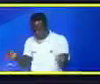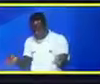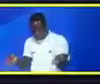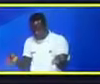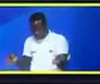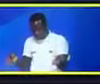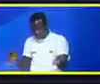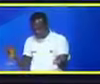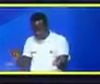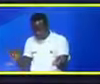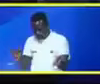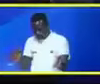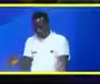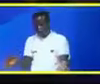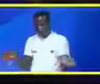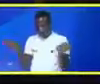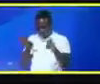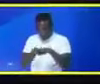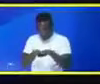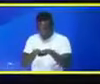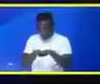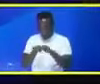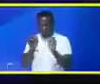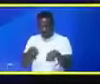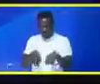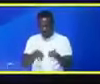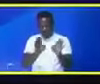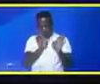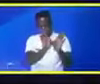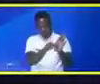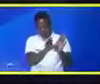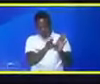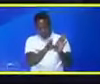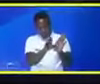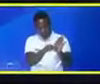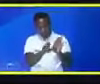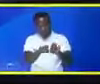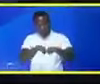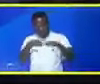Doors can open and doors can close.